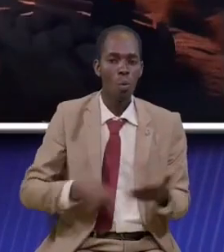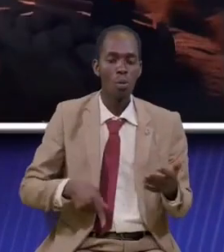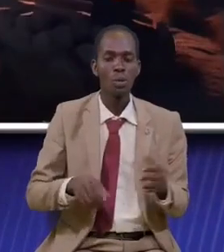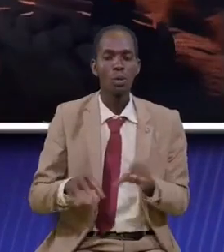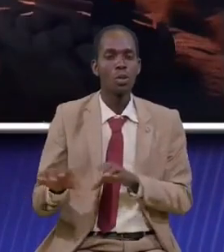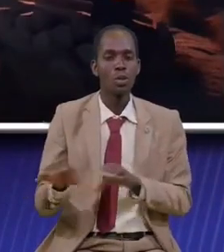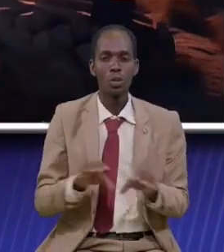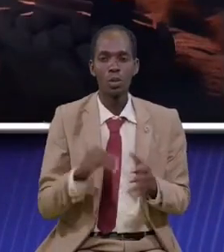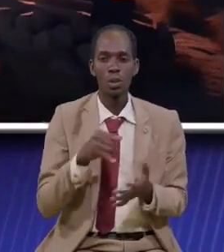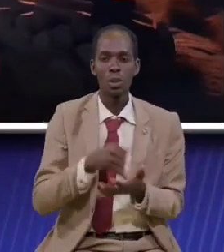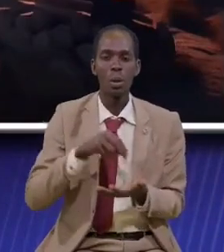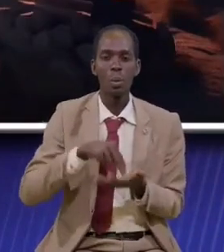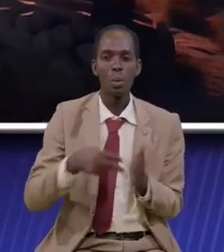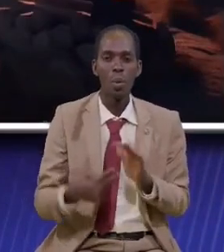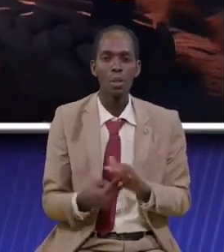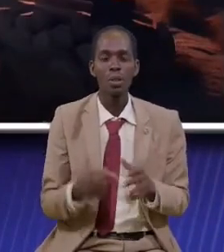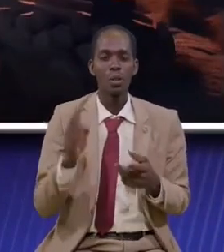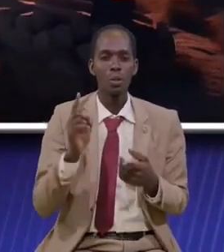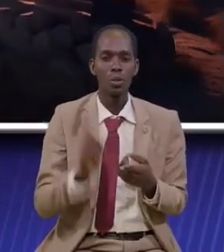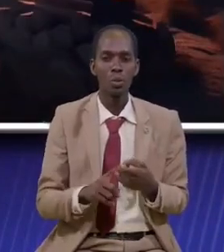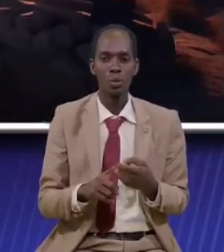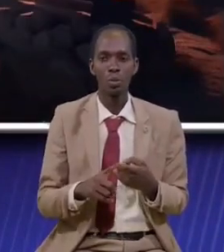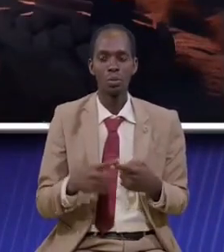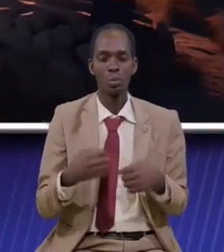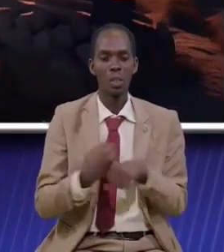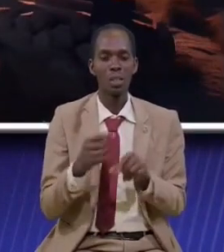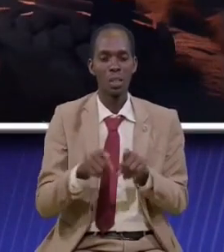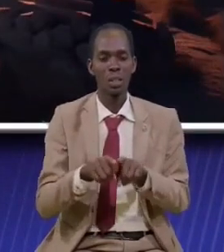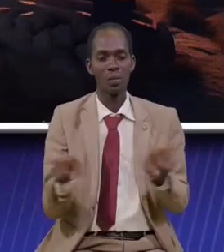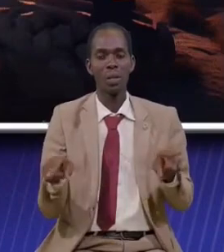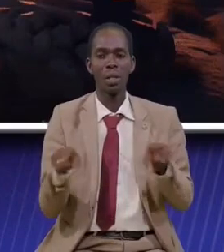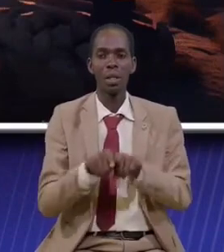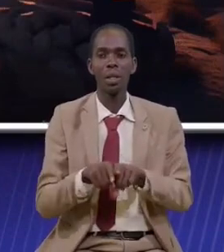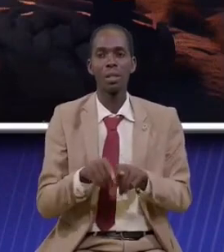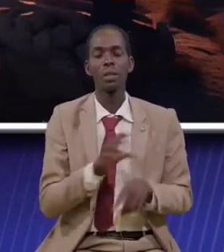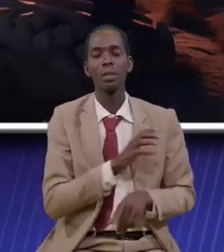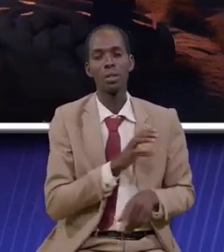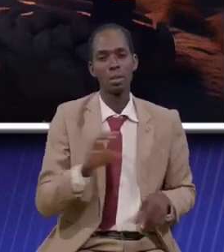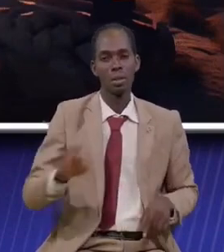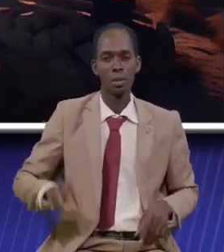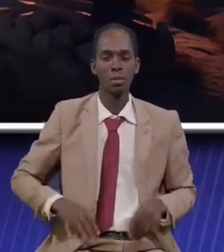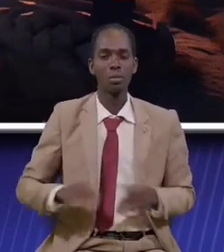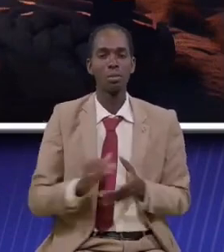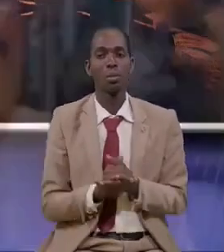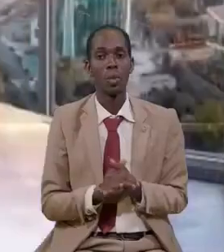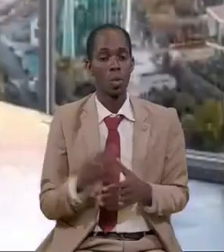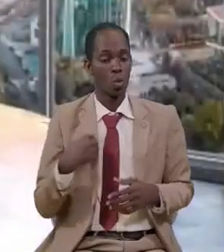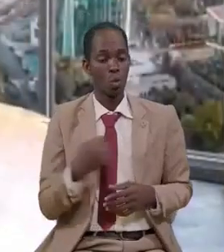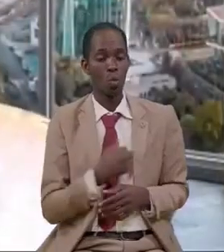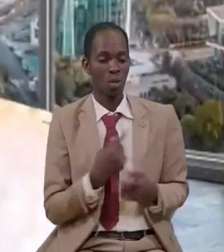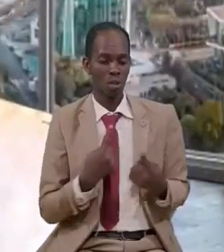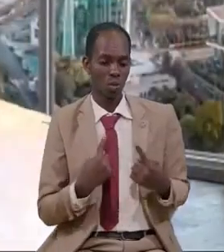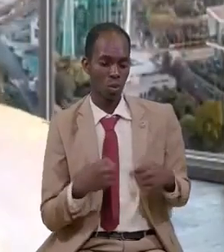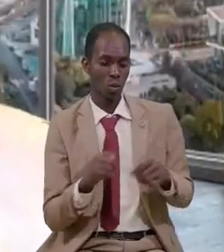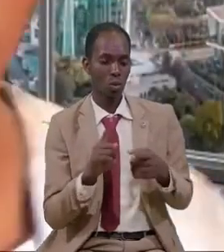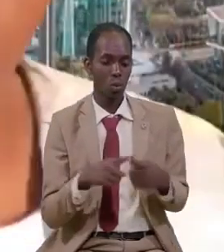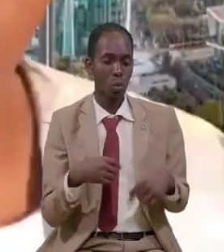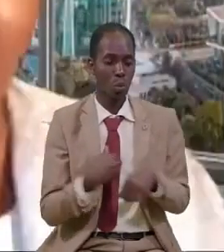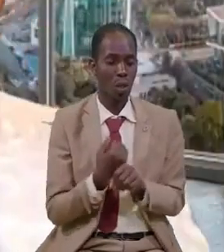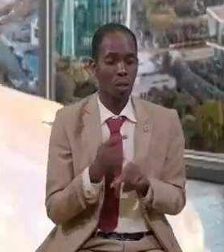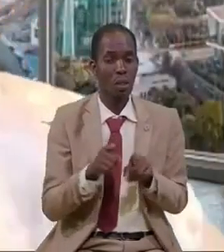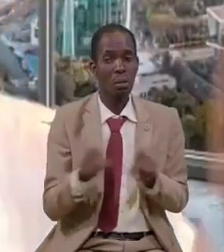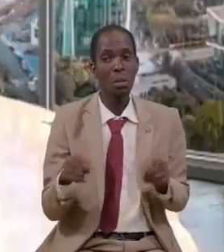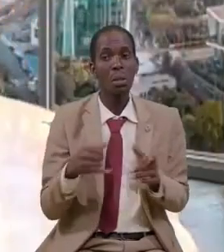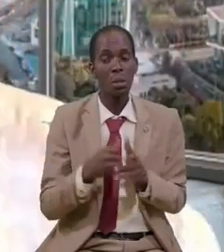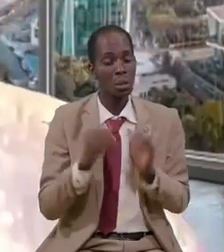does it mean to make a difference like Christ. Now, We trying to make a difference means number one. So it could mean a lot of things.